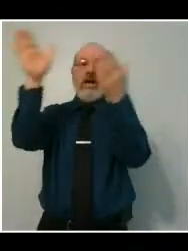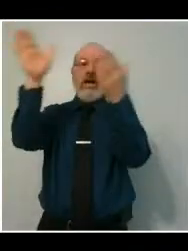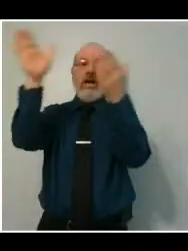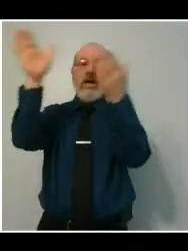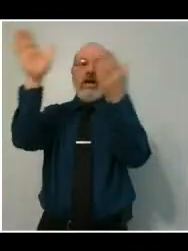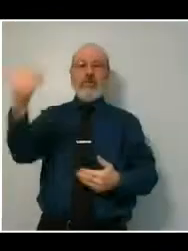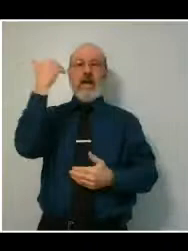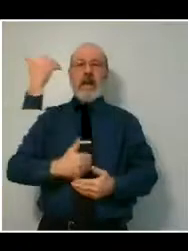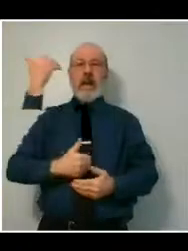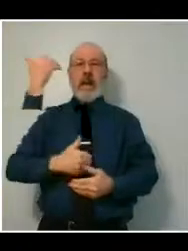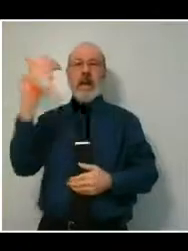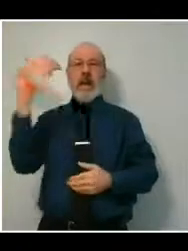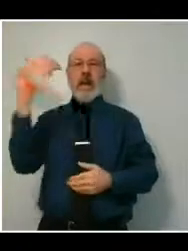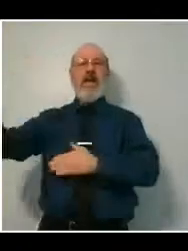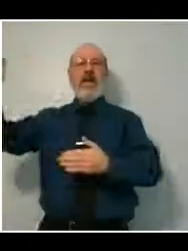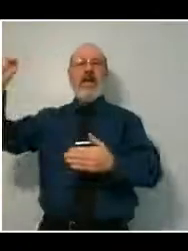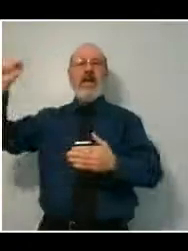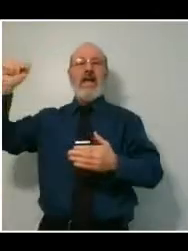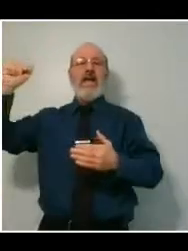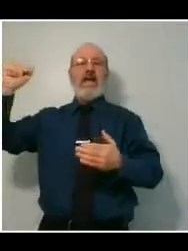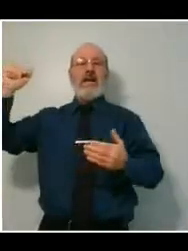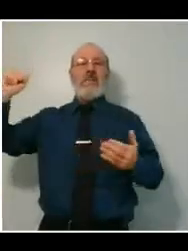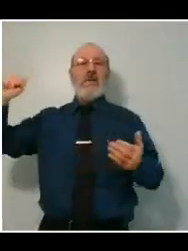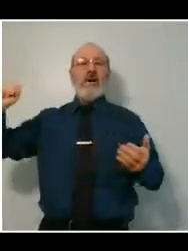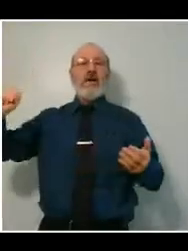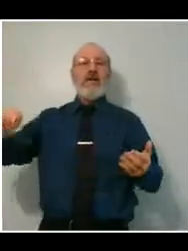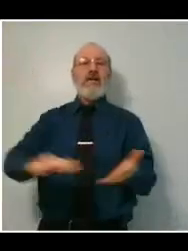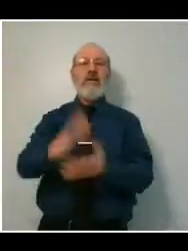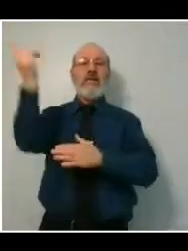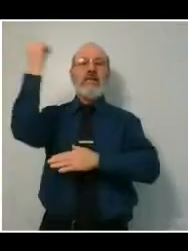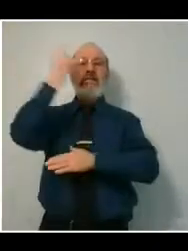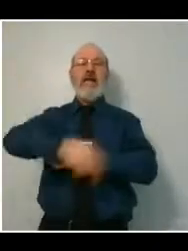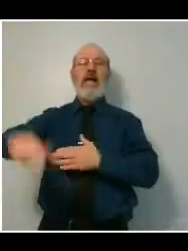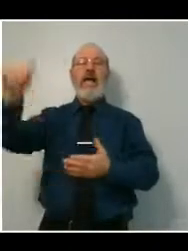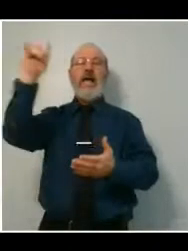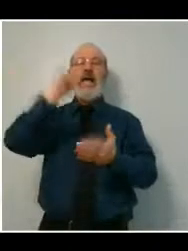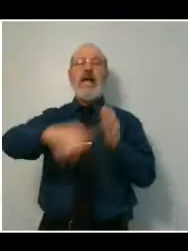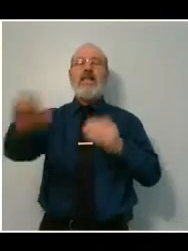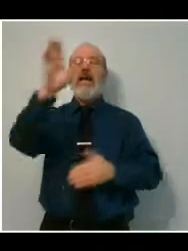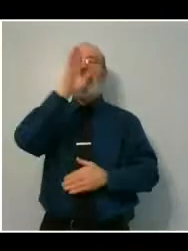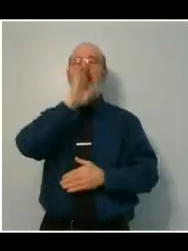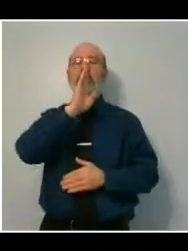a day, glorious day that will be.